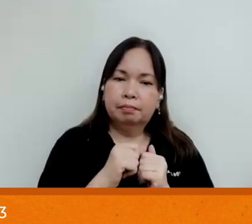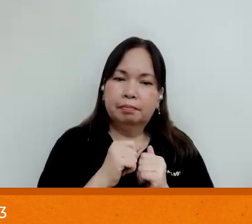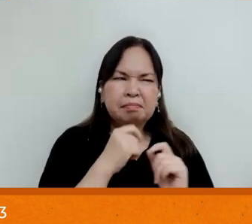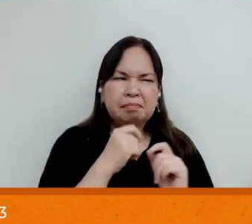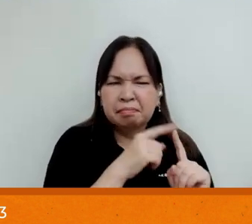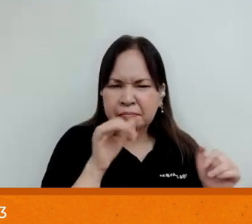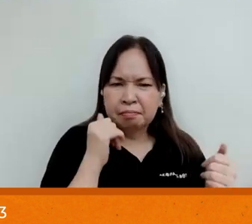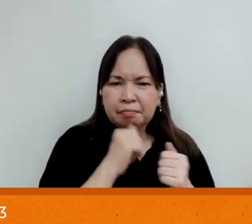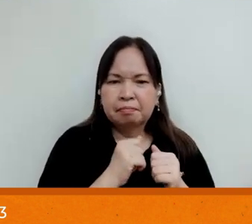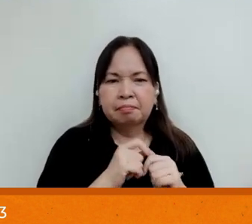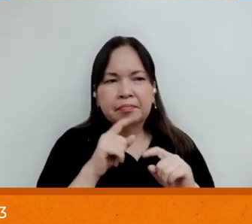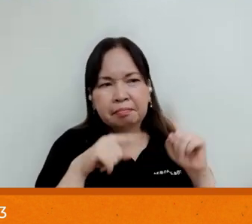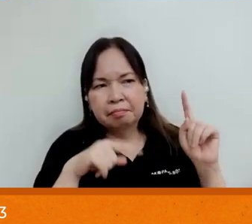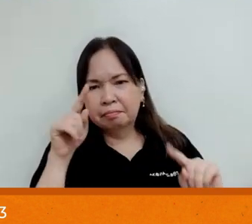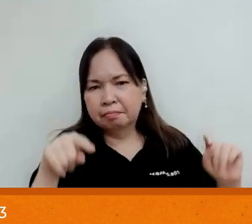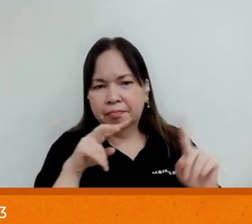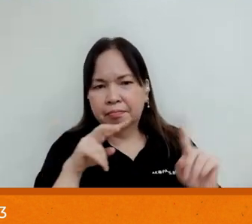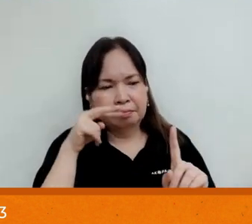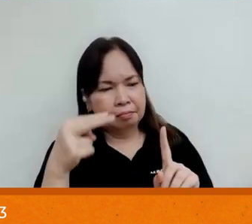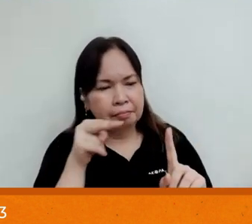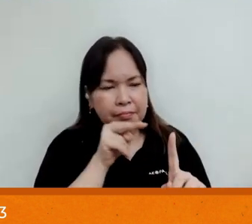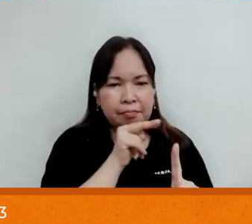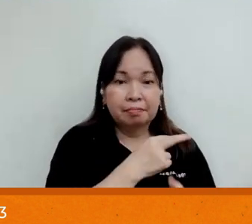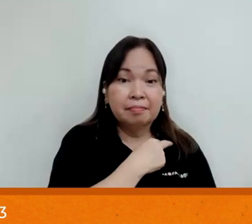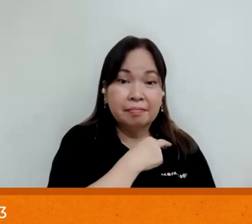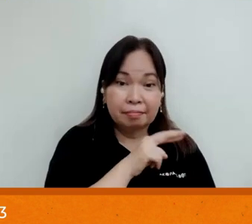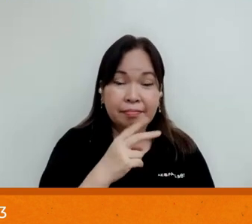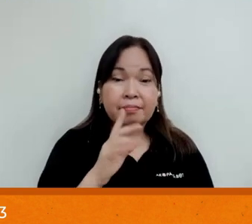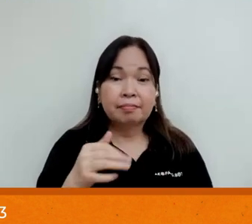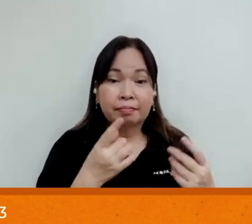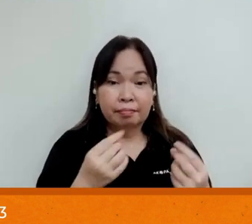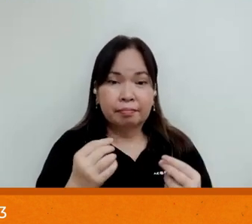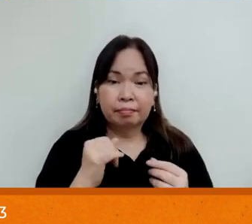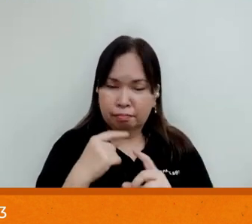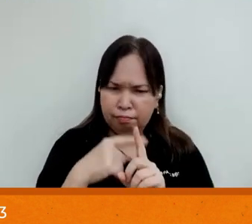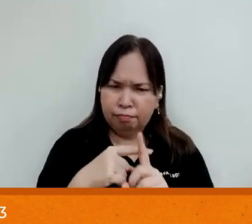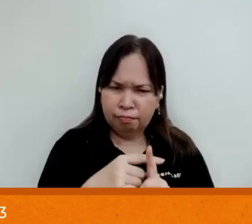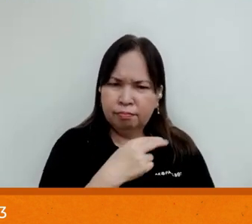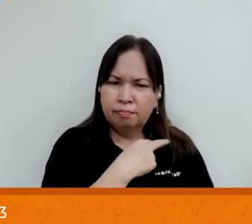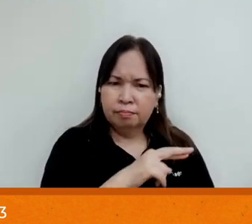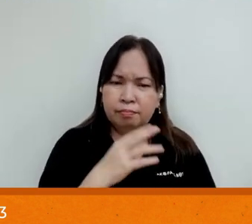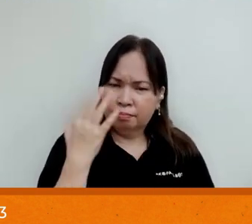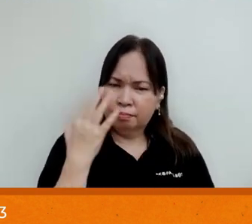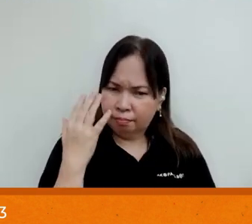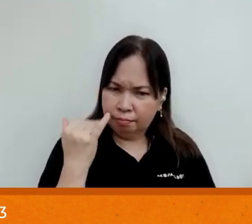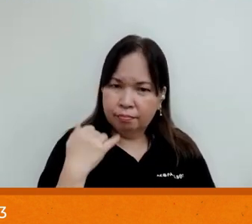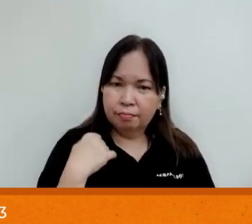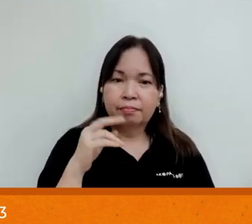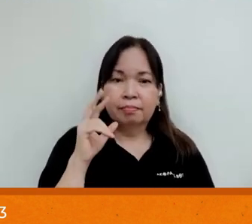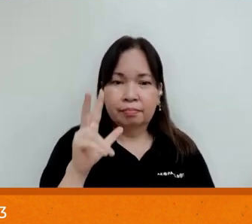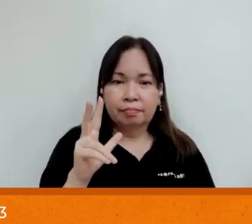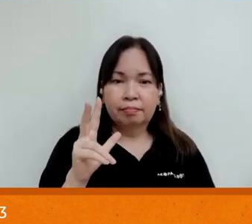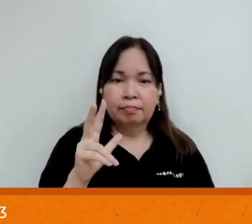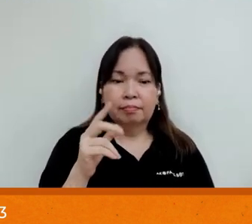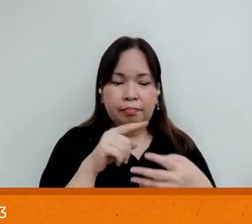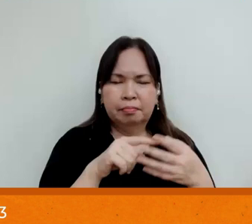you have different interpretations of religion and how to practice it. But why is it positive? Because there are three things that religion does